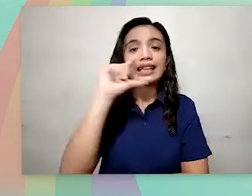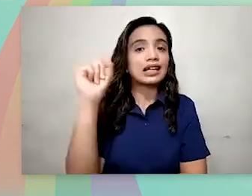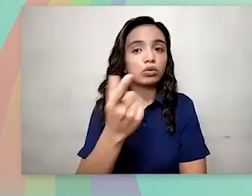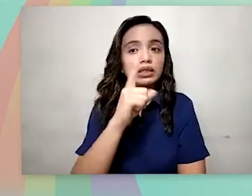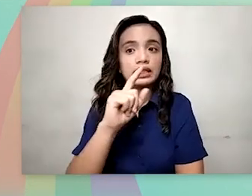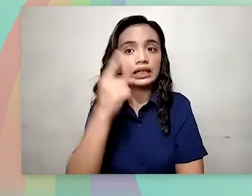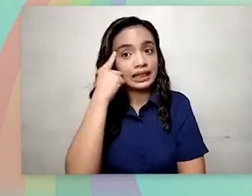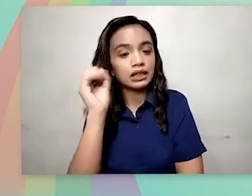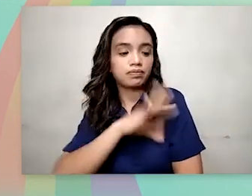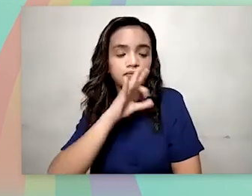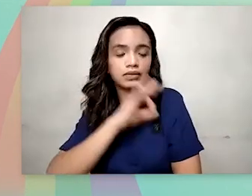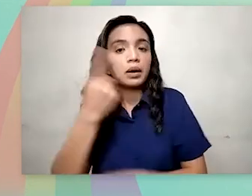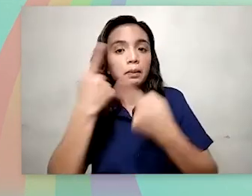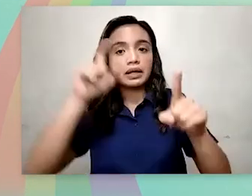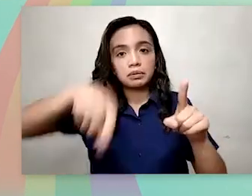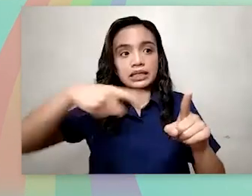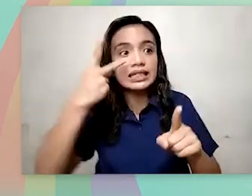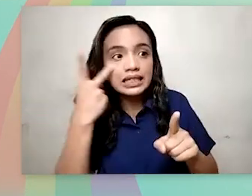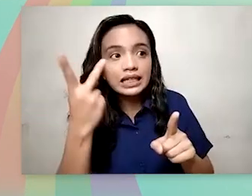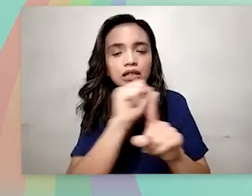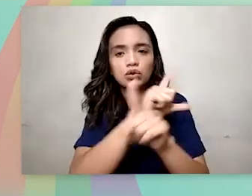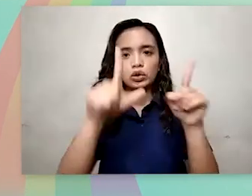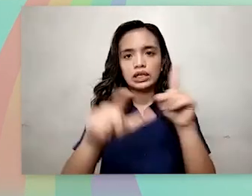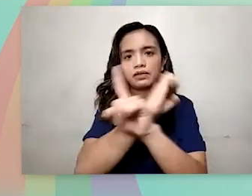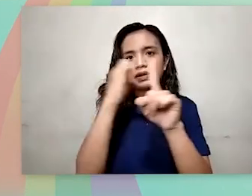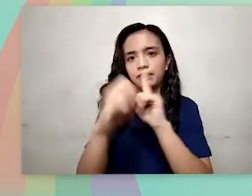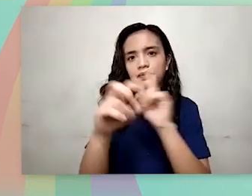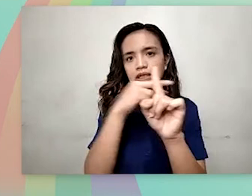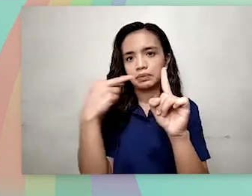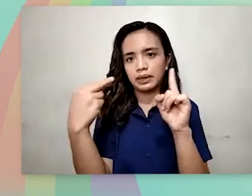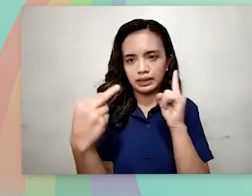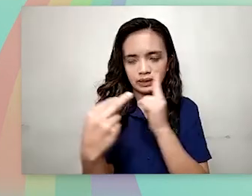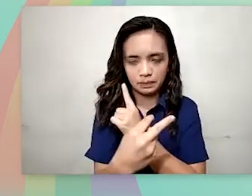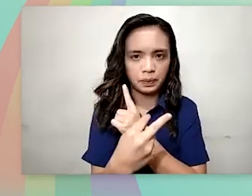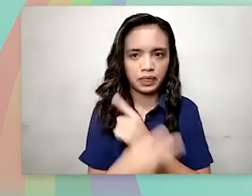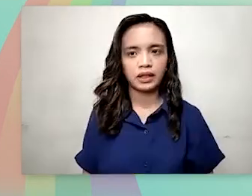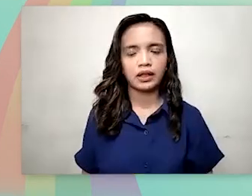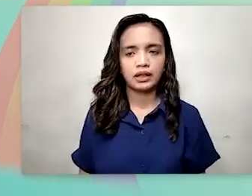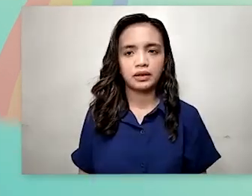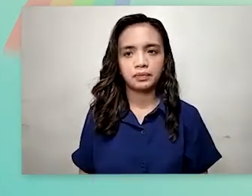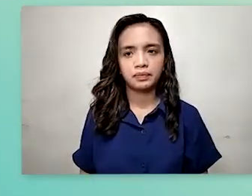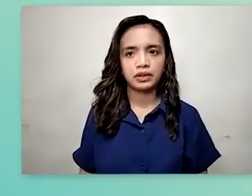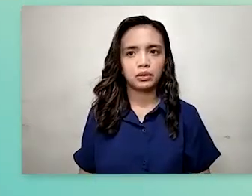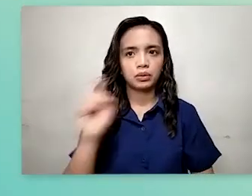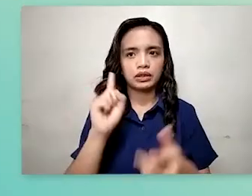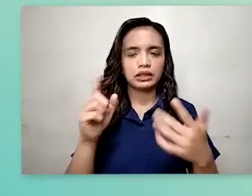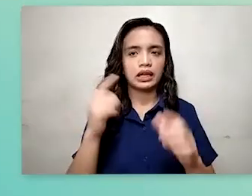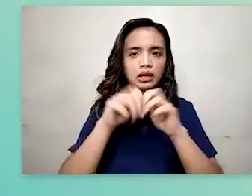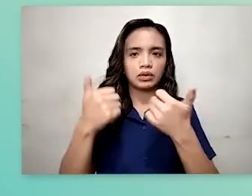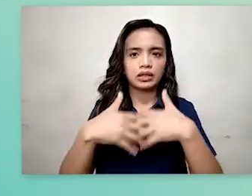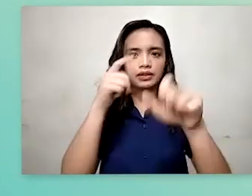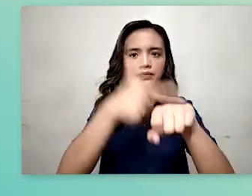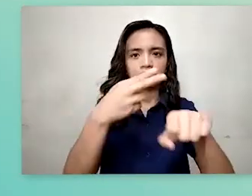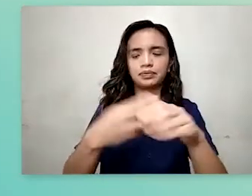we consider not just the profitability, we also to take a look at the social and environmental aspects of